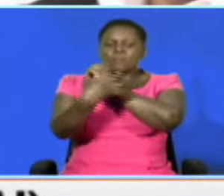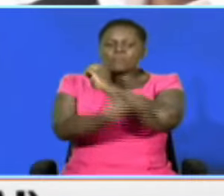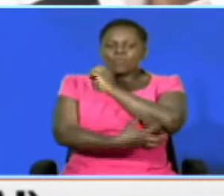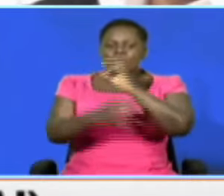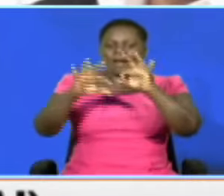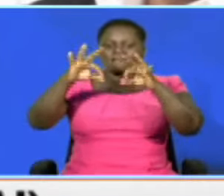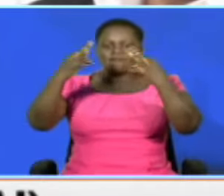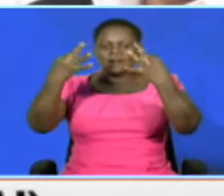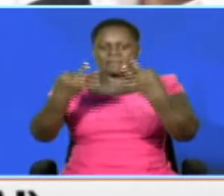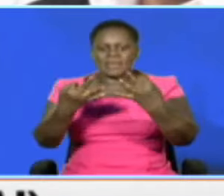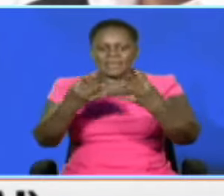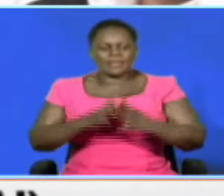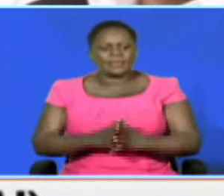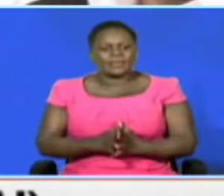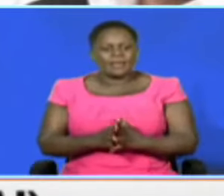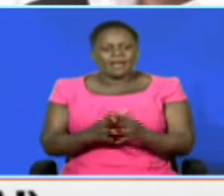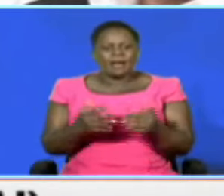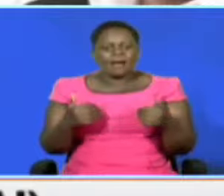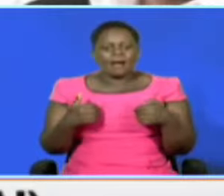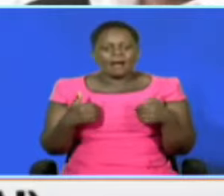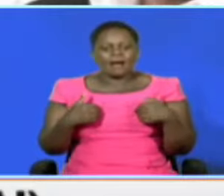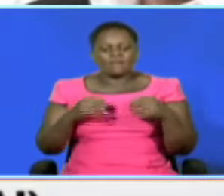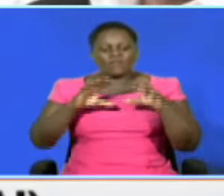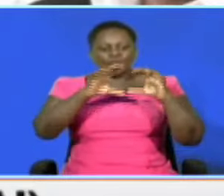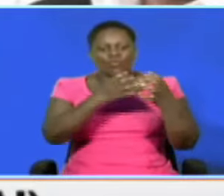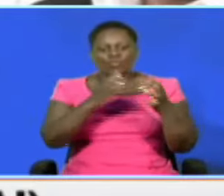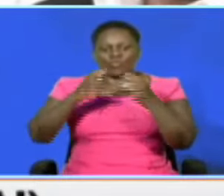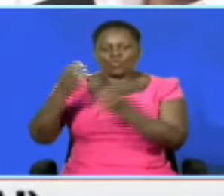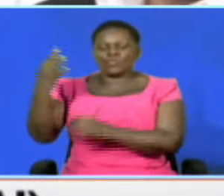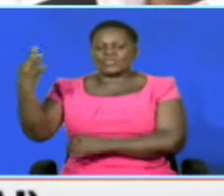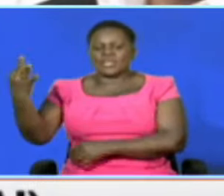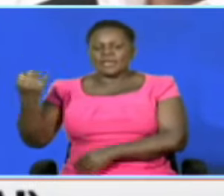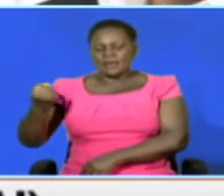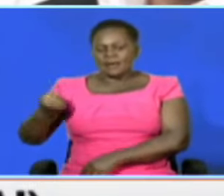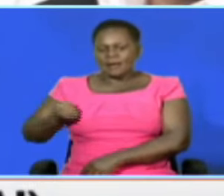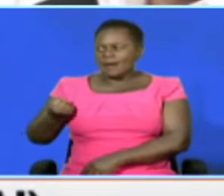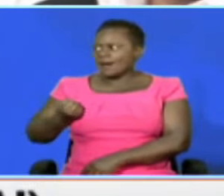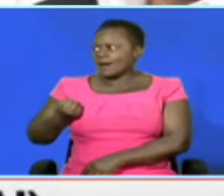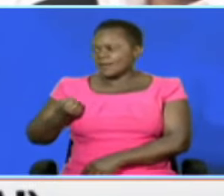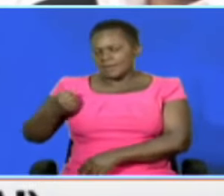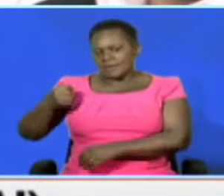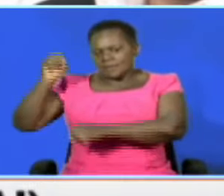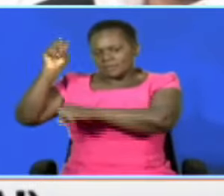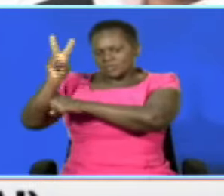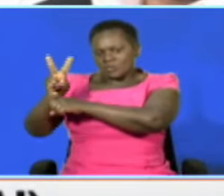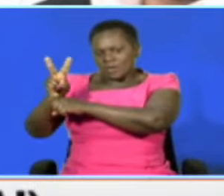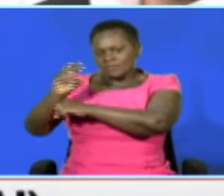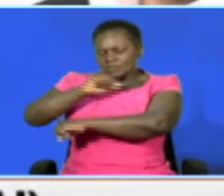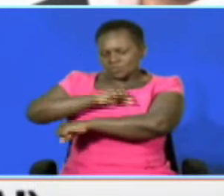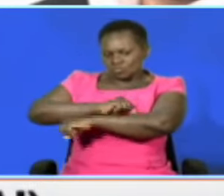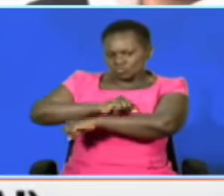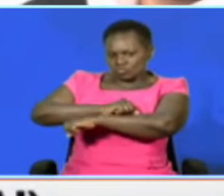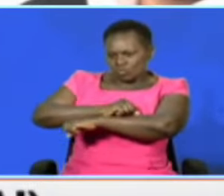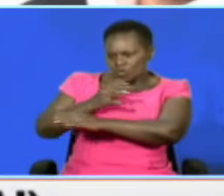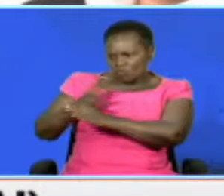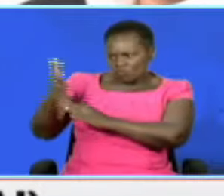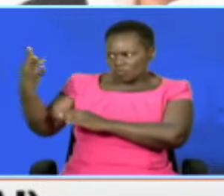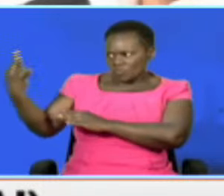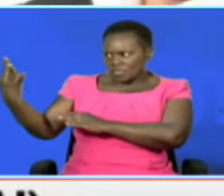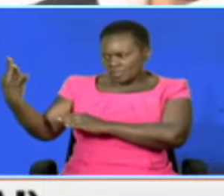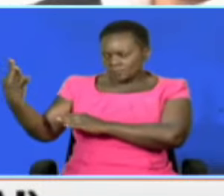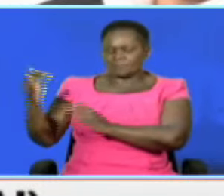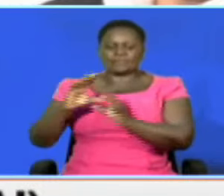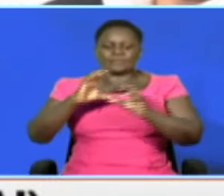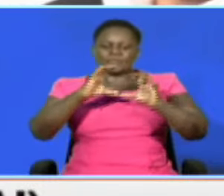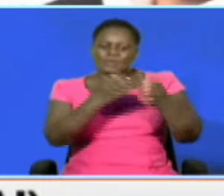families. We have 3 groups of girls. Girls from high school, from 3.